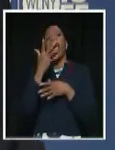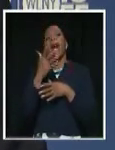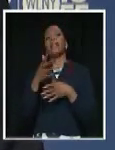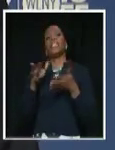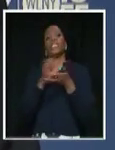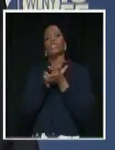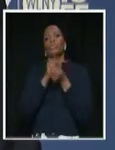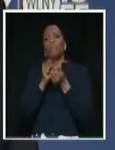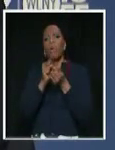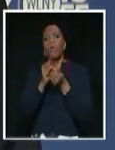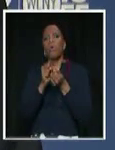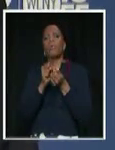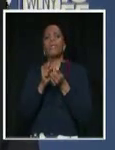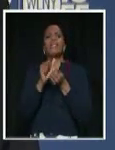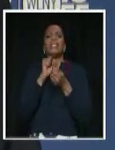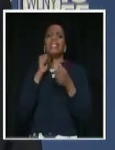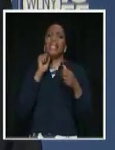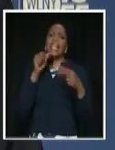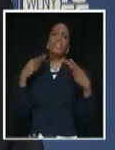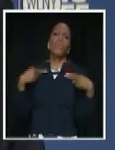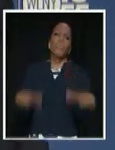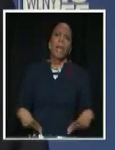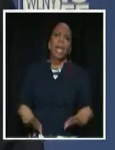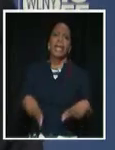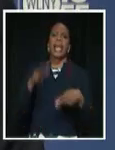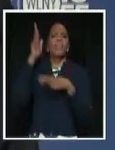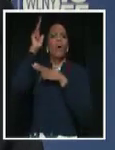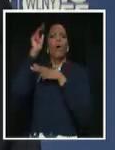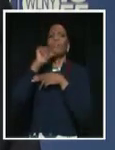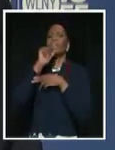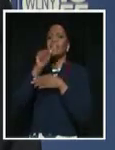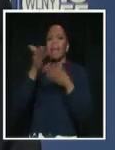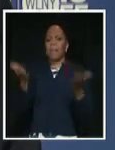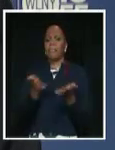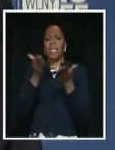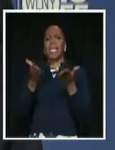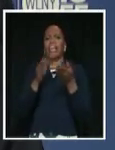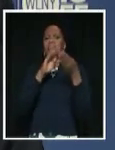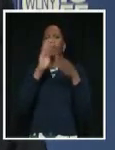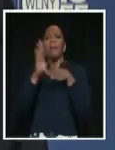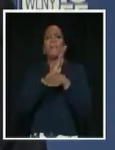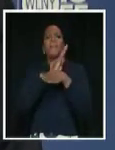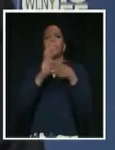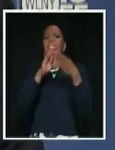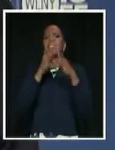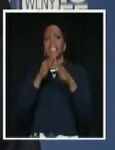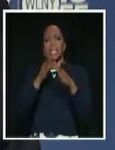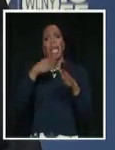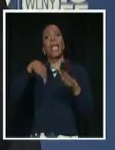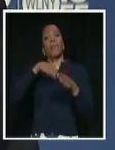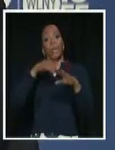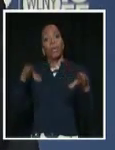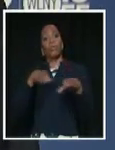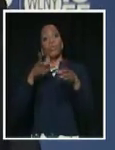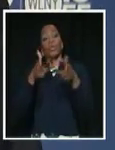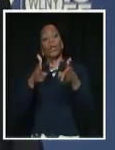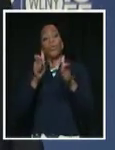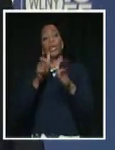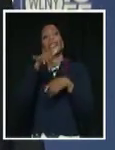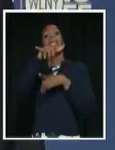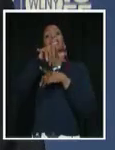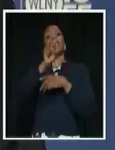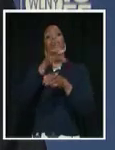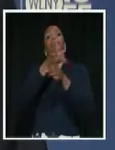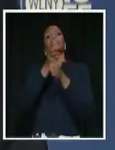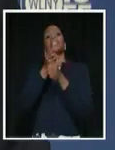and horses don't belong in the middle of the busiest city in the world. So we will get this done, and we'll get it done quickly. And yes, I received support from a union